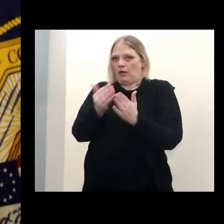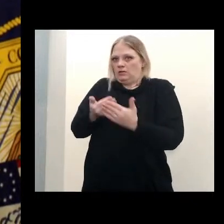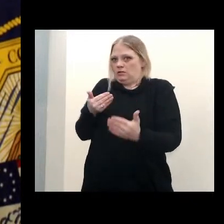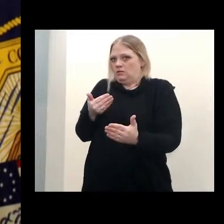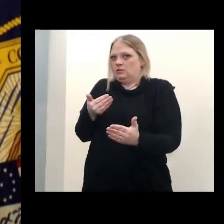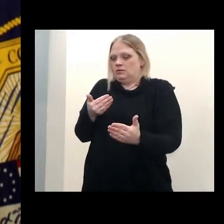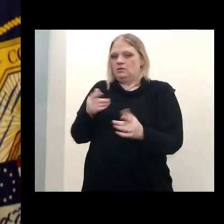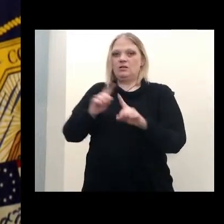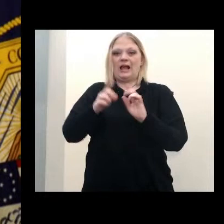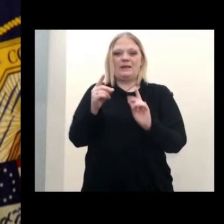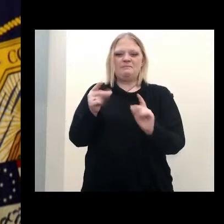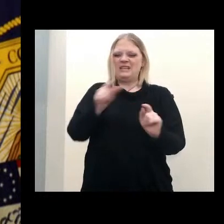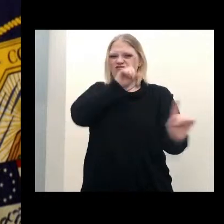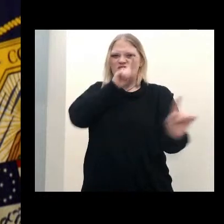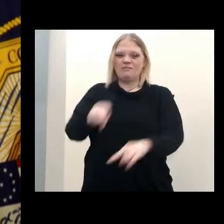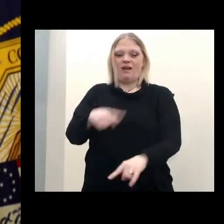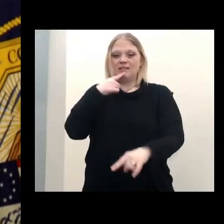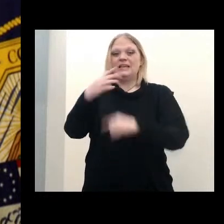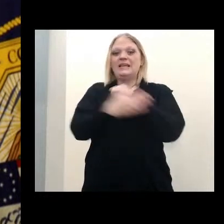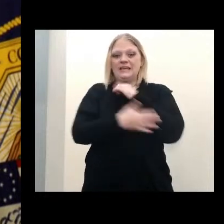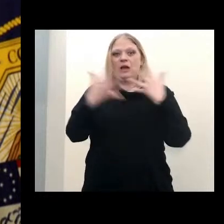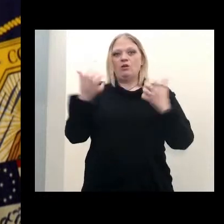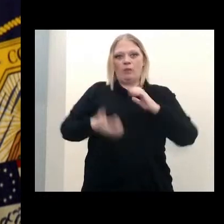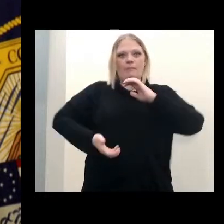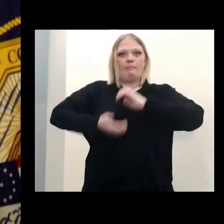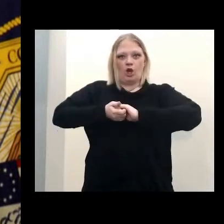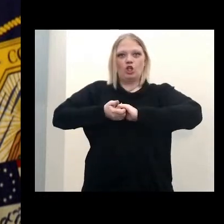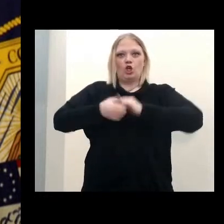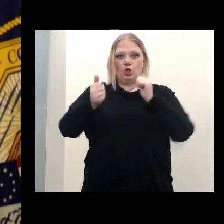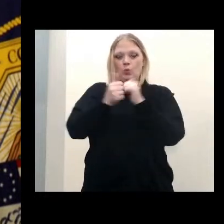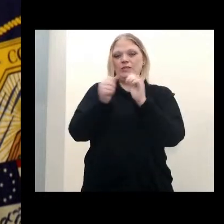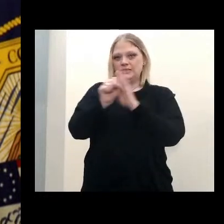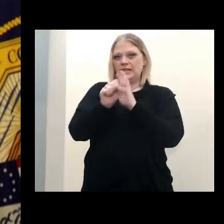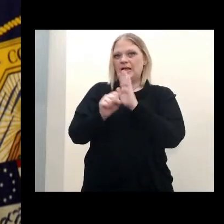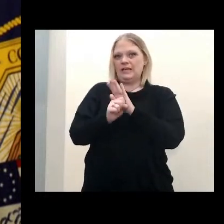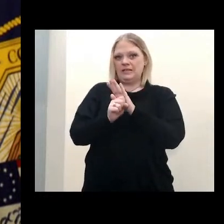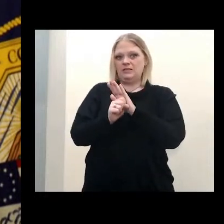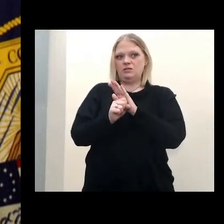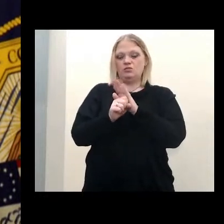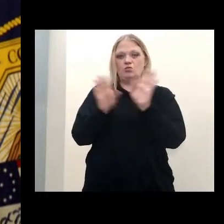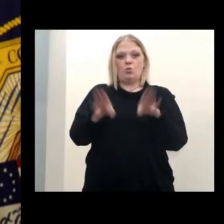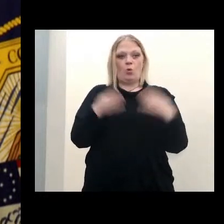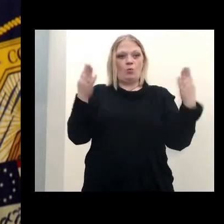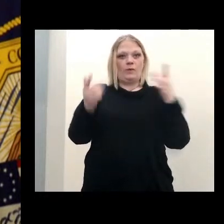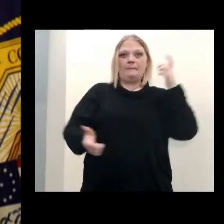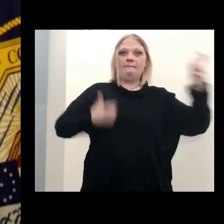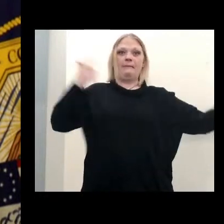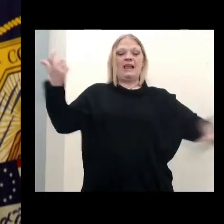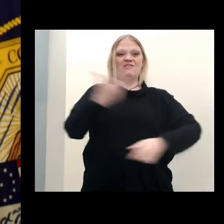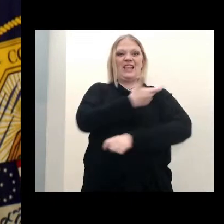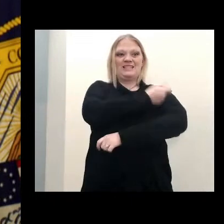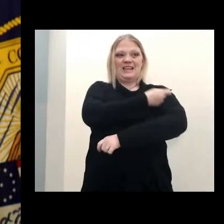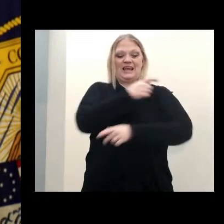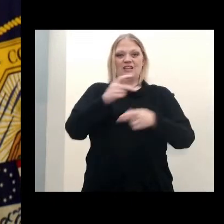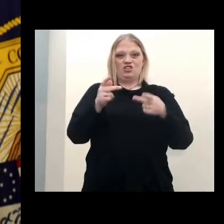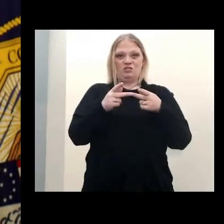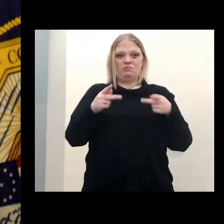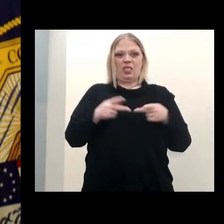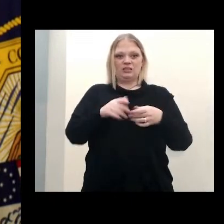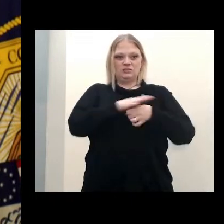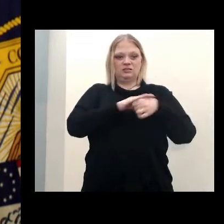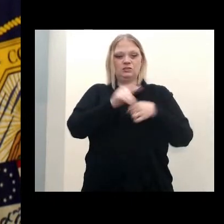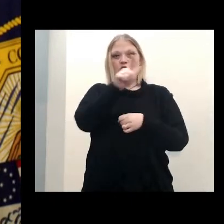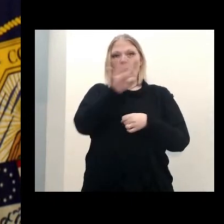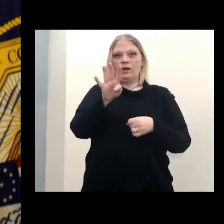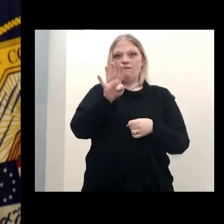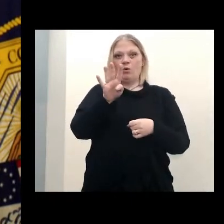I immediately responded saying the county wants to partner with the state on opening a mass vaccination site that would be a 24-hour,